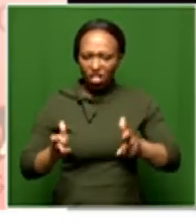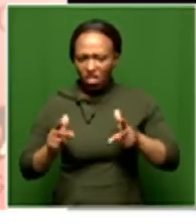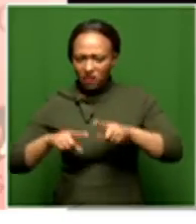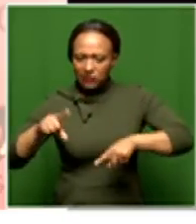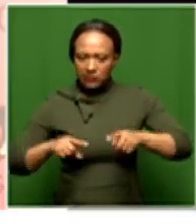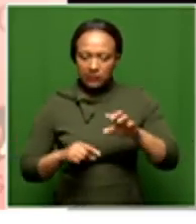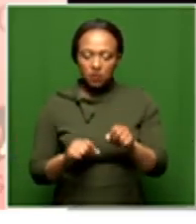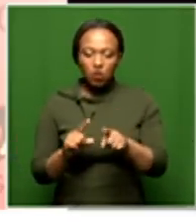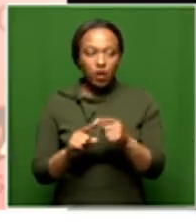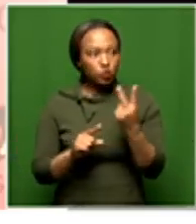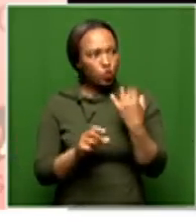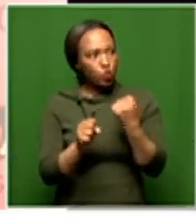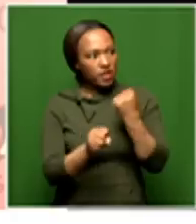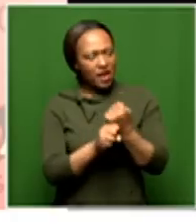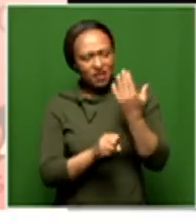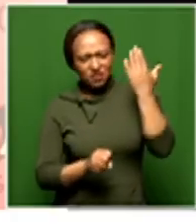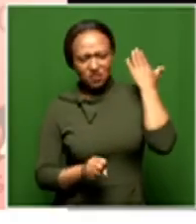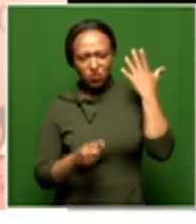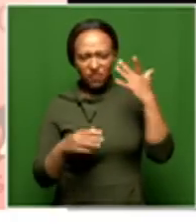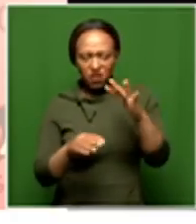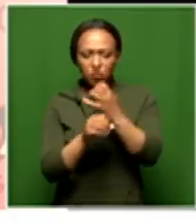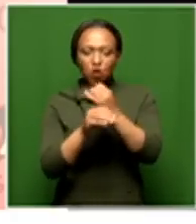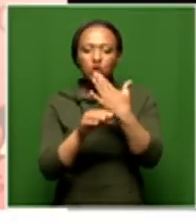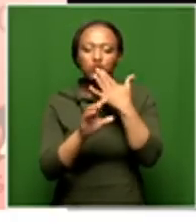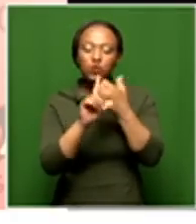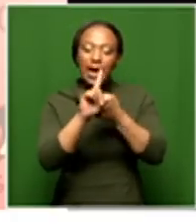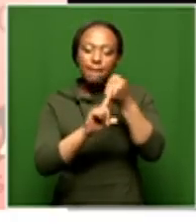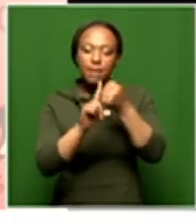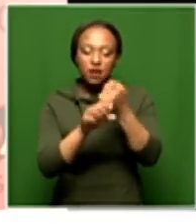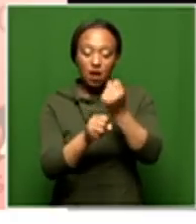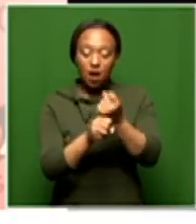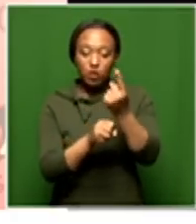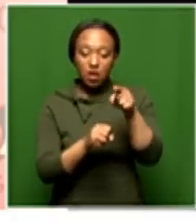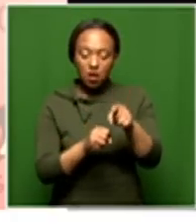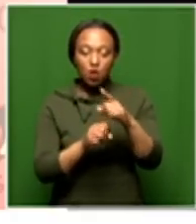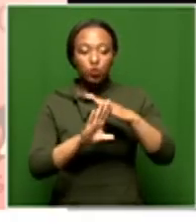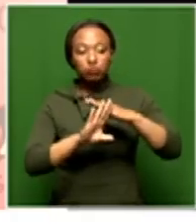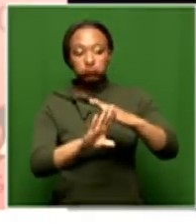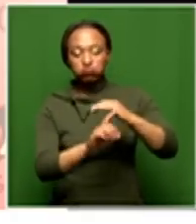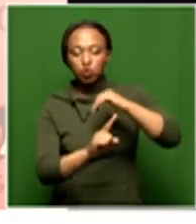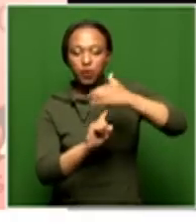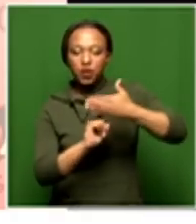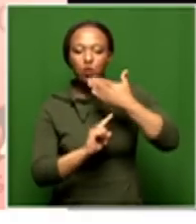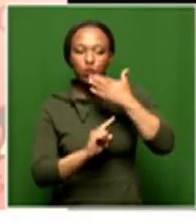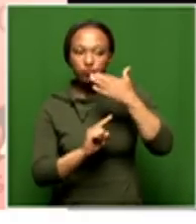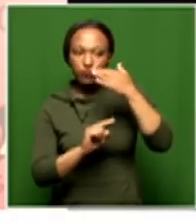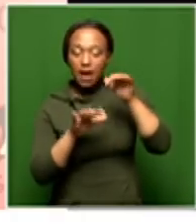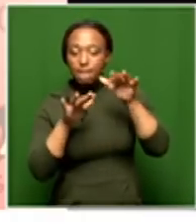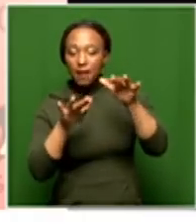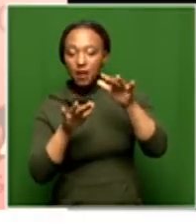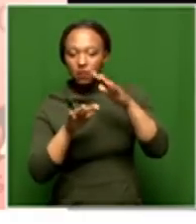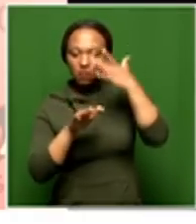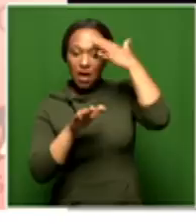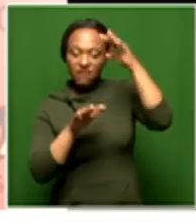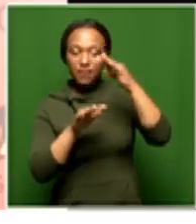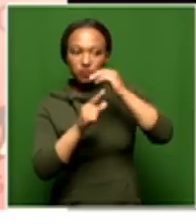About 2 years ago, we launched a campaign here in Gauteng to defend public property. Not only did we just launch that